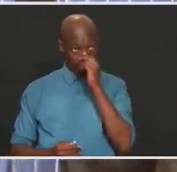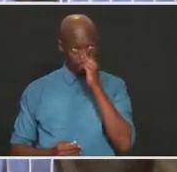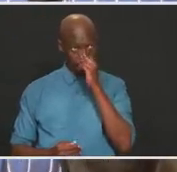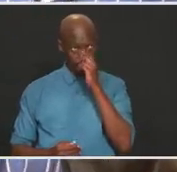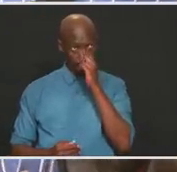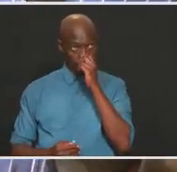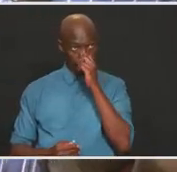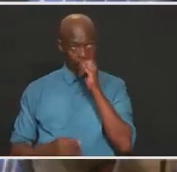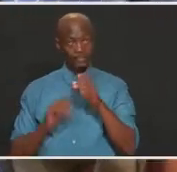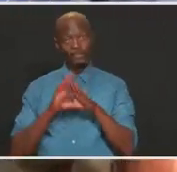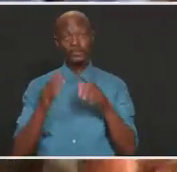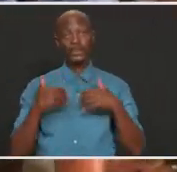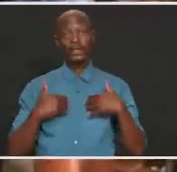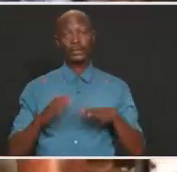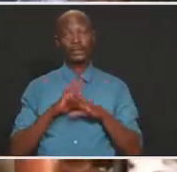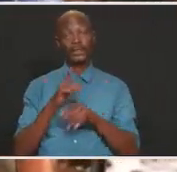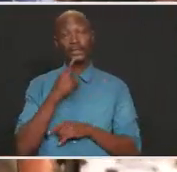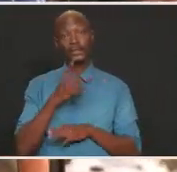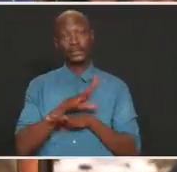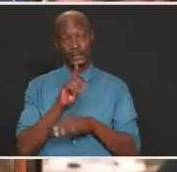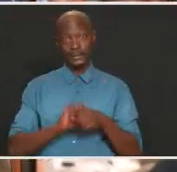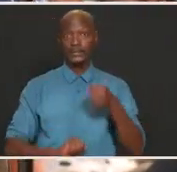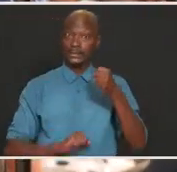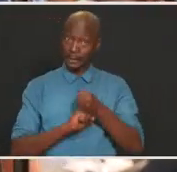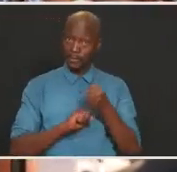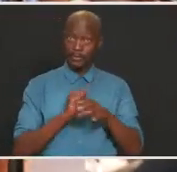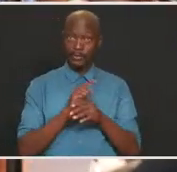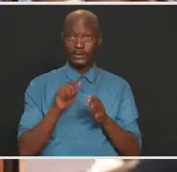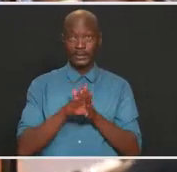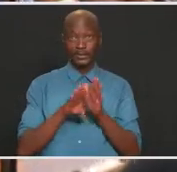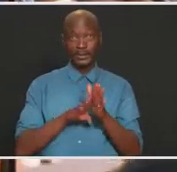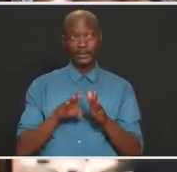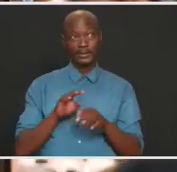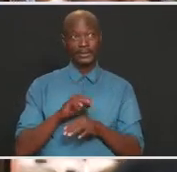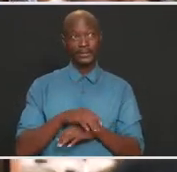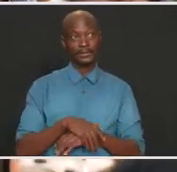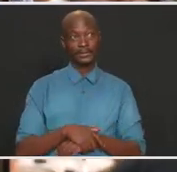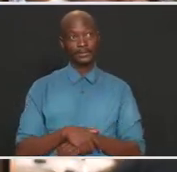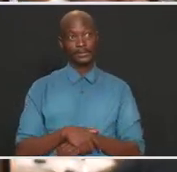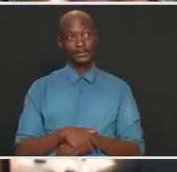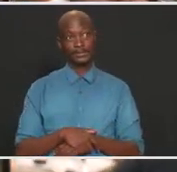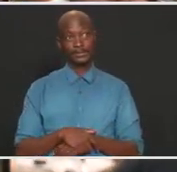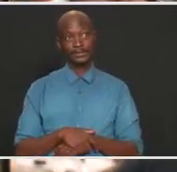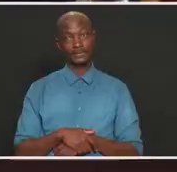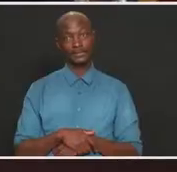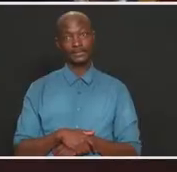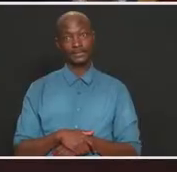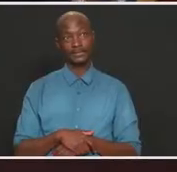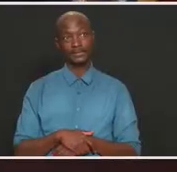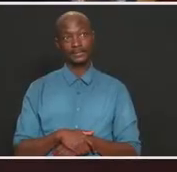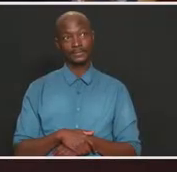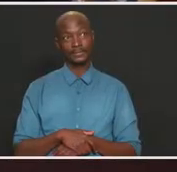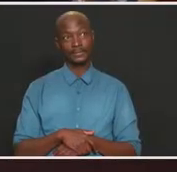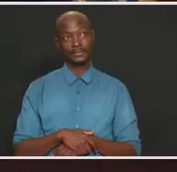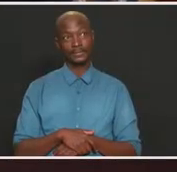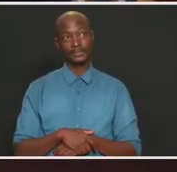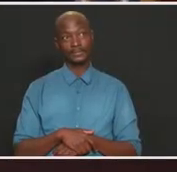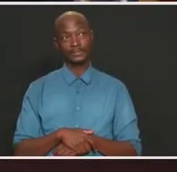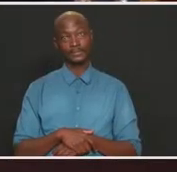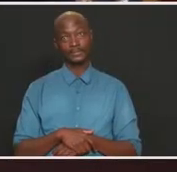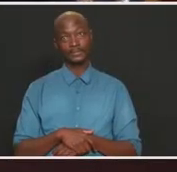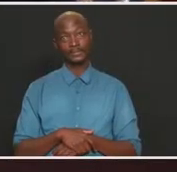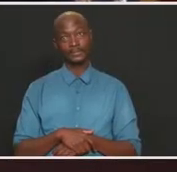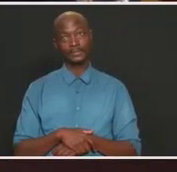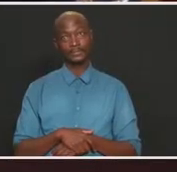at the beginning he said he supports the bill you did not say so let's let's concentrate